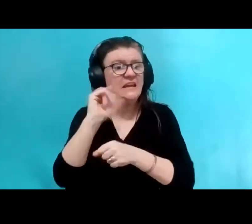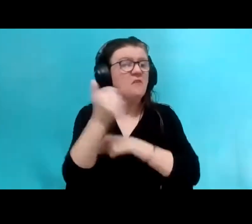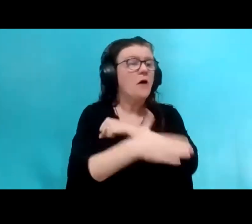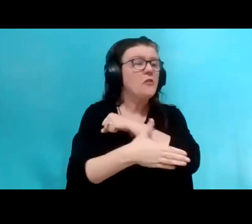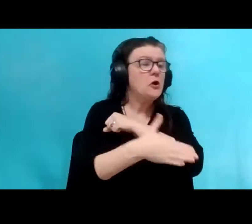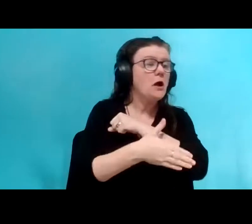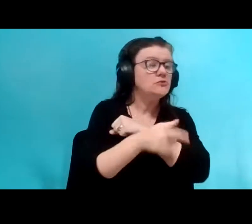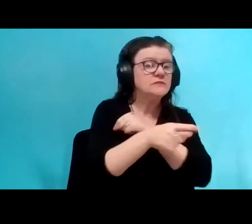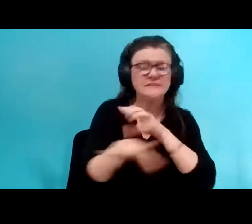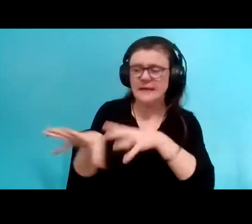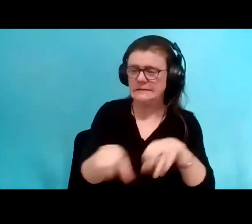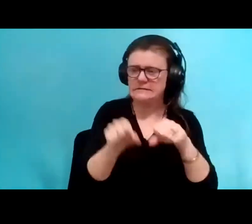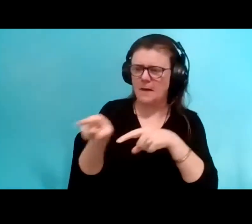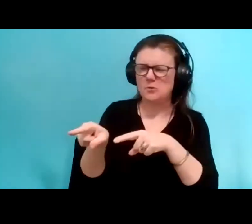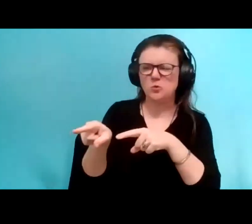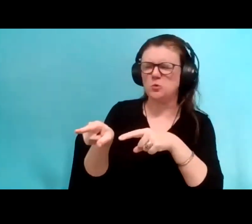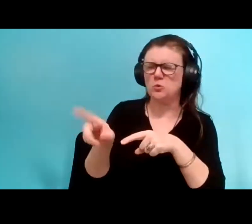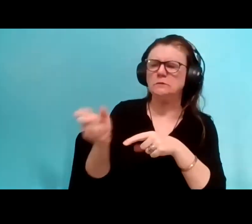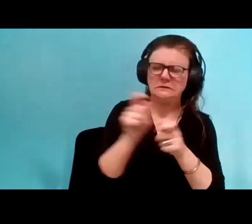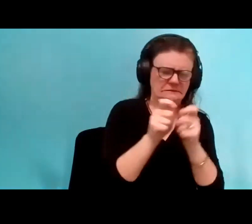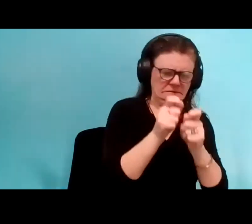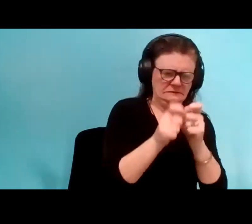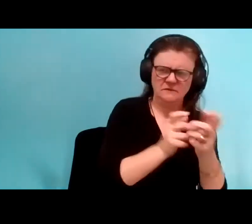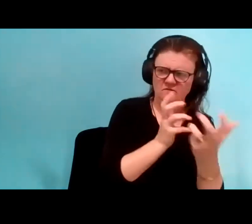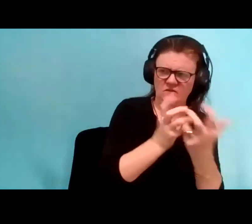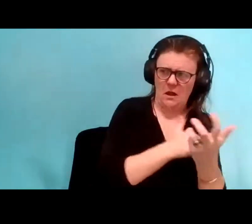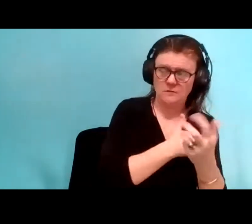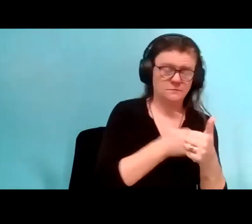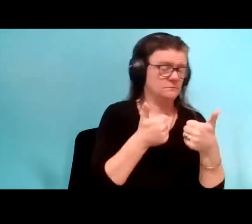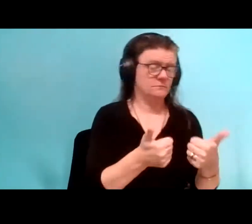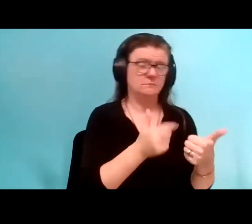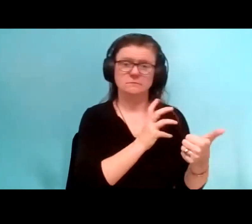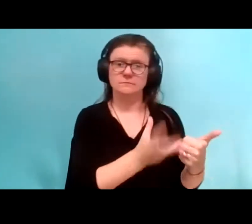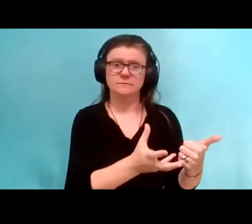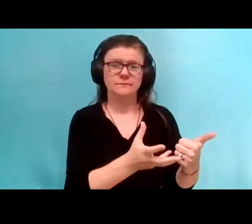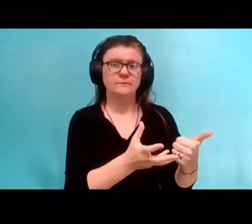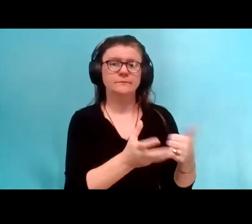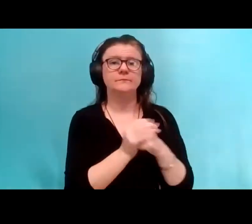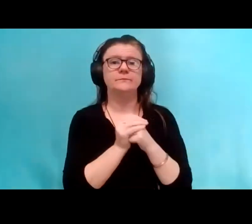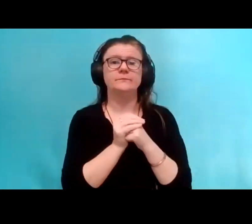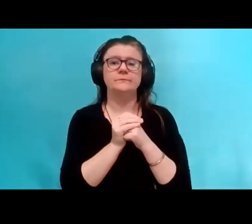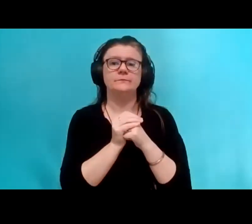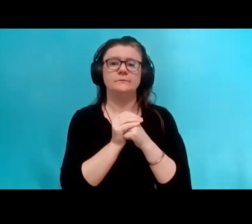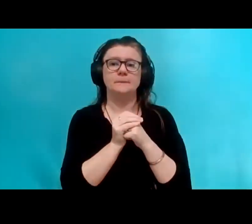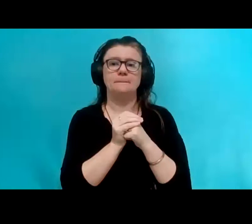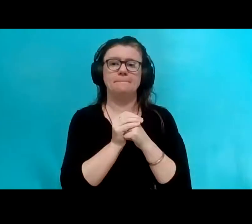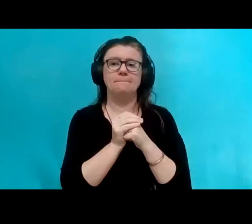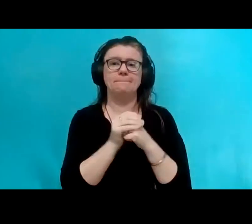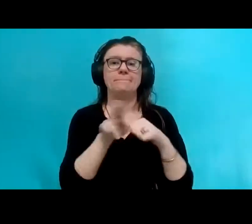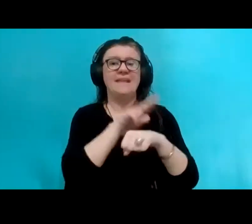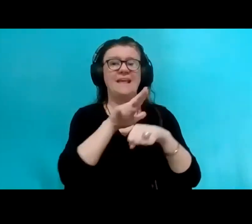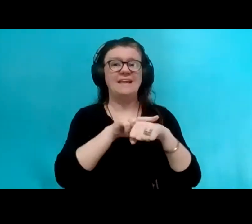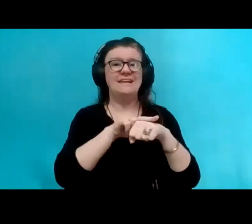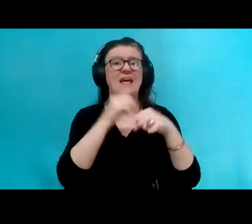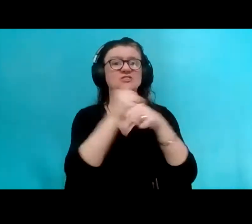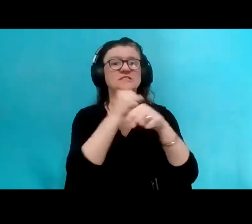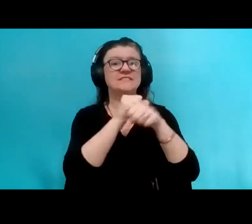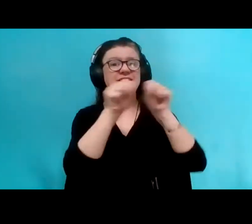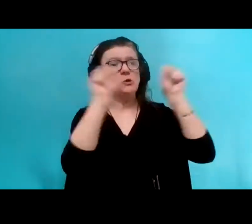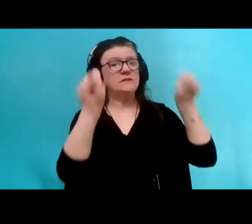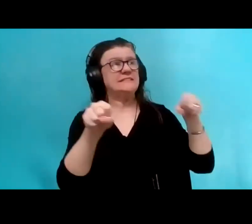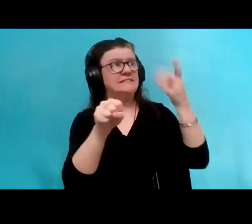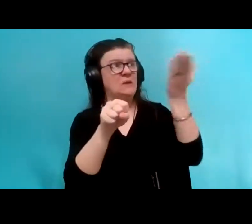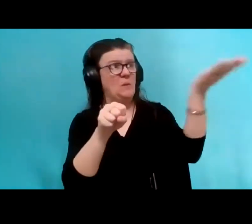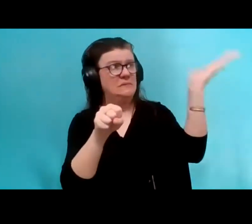the toolkit for their own needs. And the contribution of national statistical systems and